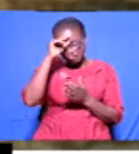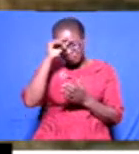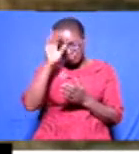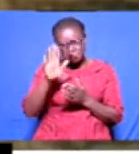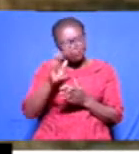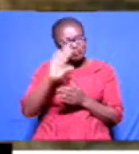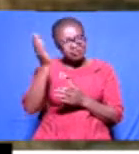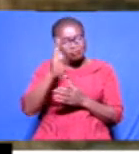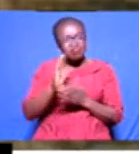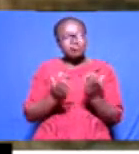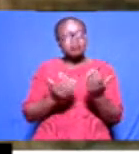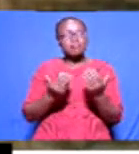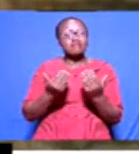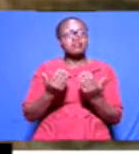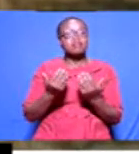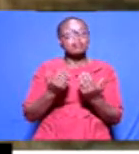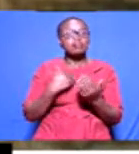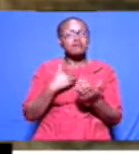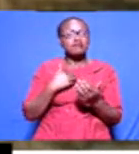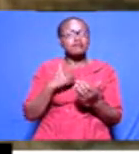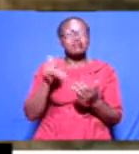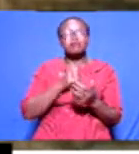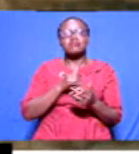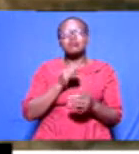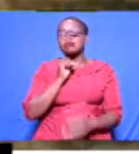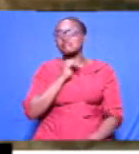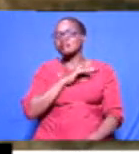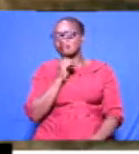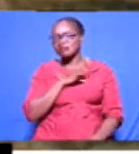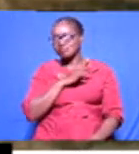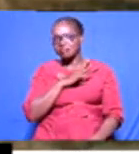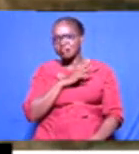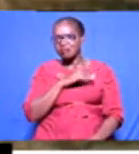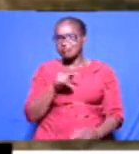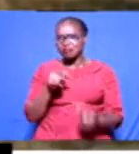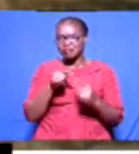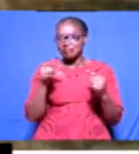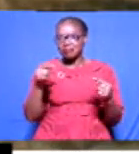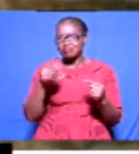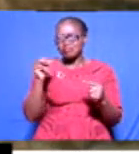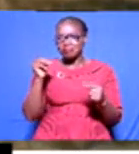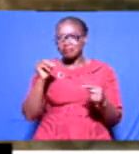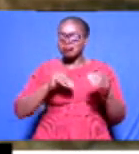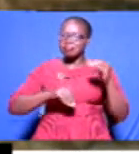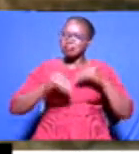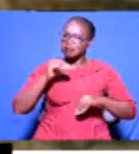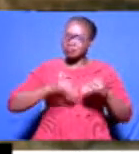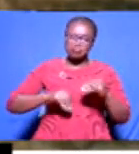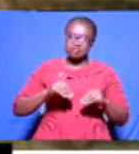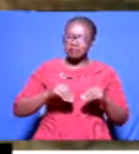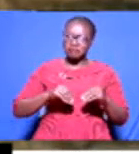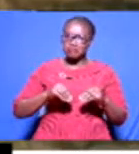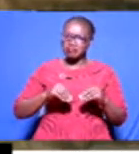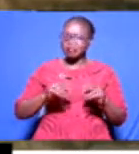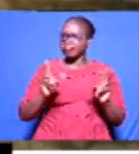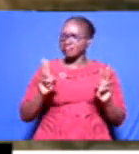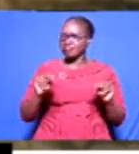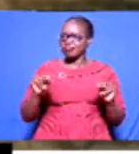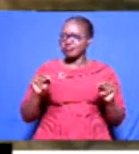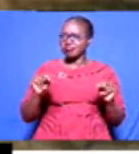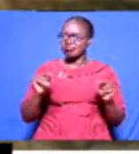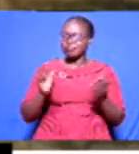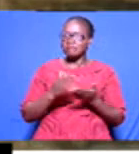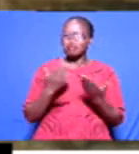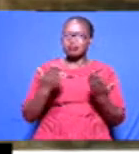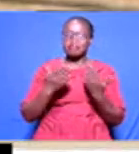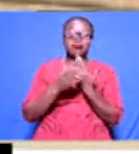had any allegations leveled towards him concerning corruption. So that is something that we should